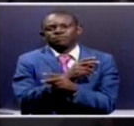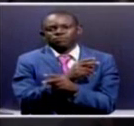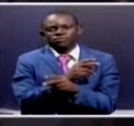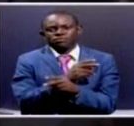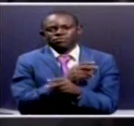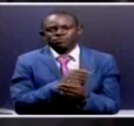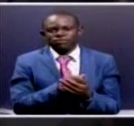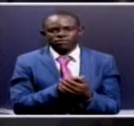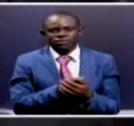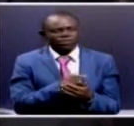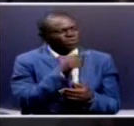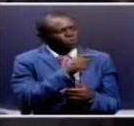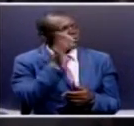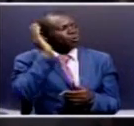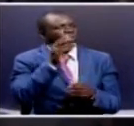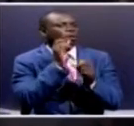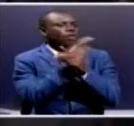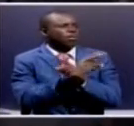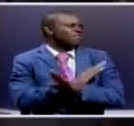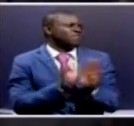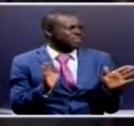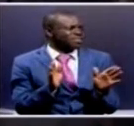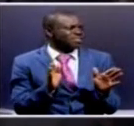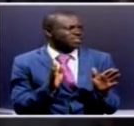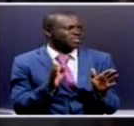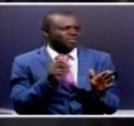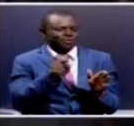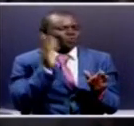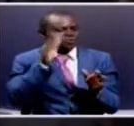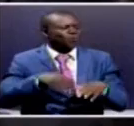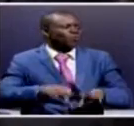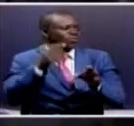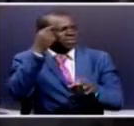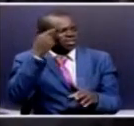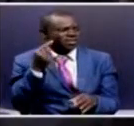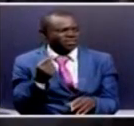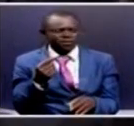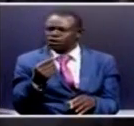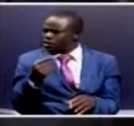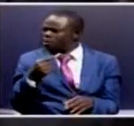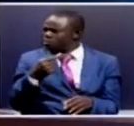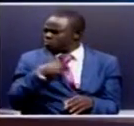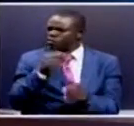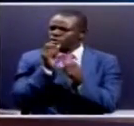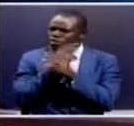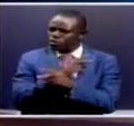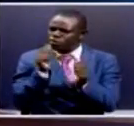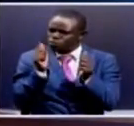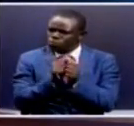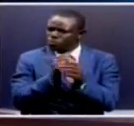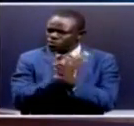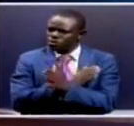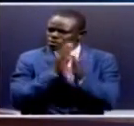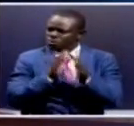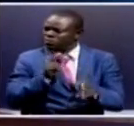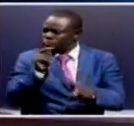it? Well, but what else can I do? Is to go to the Zambian people And the battle would have been lost. The battle for a